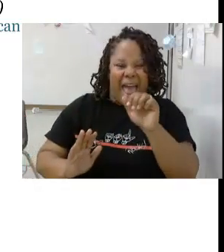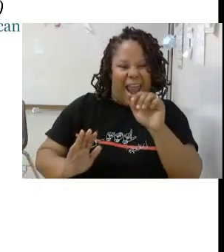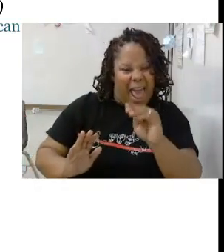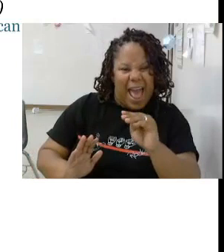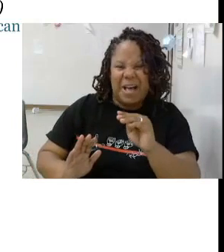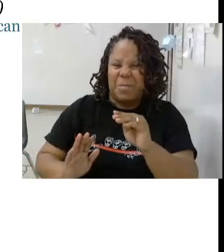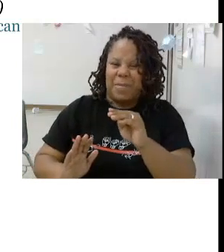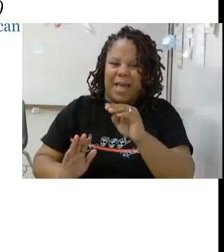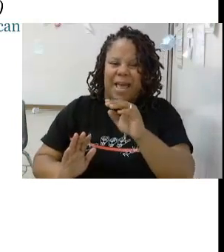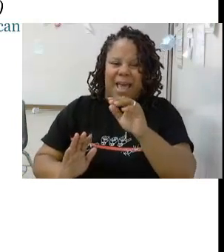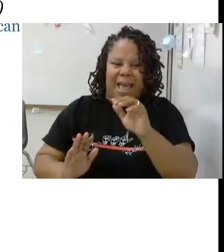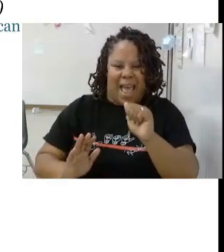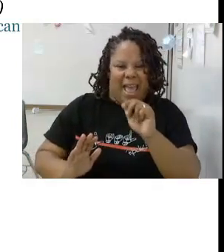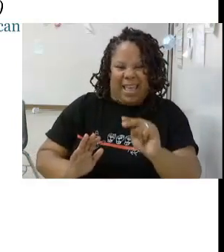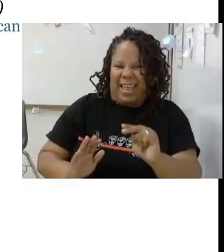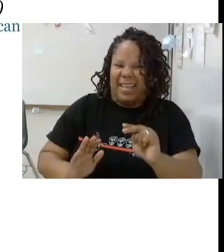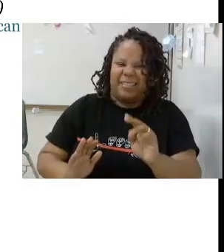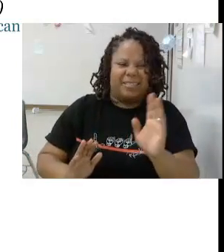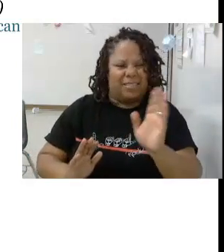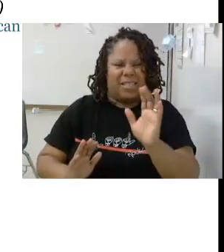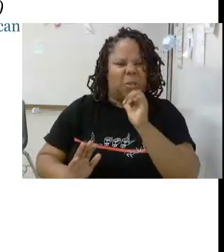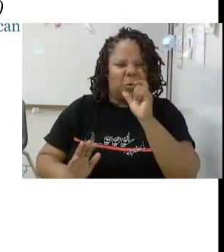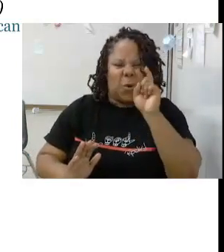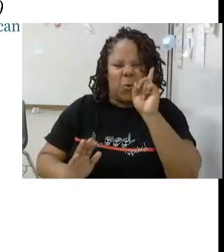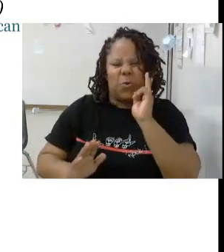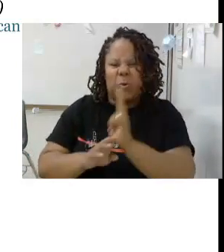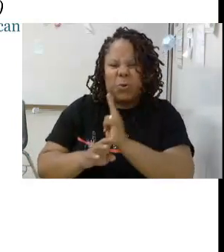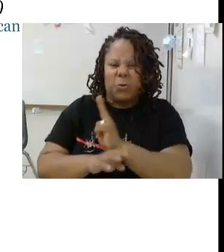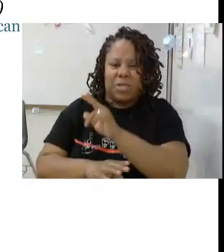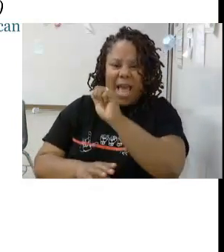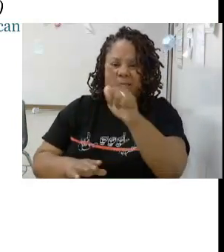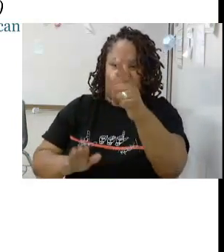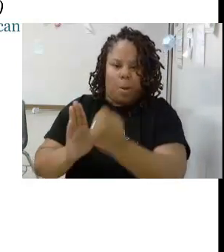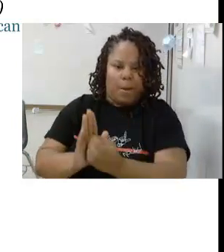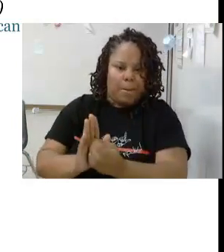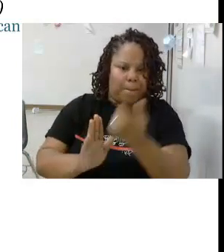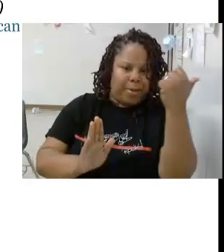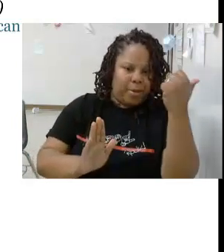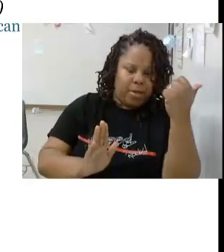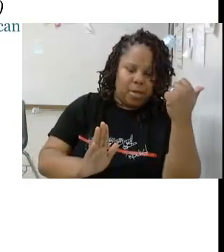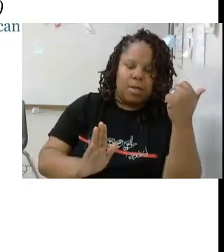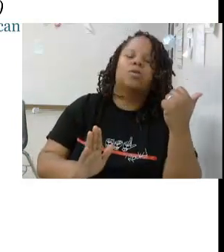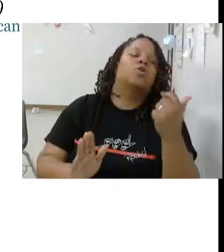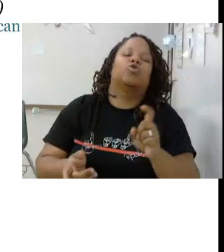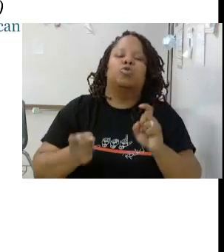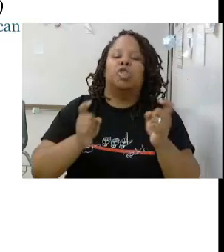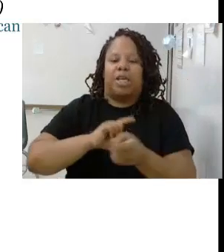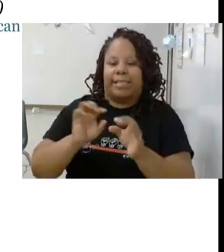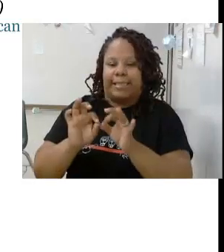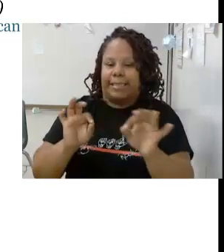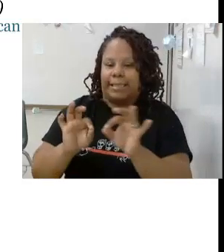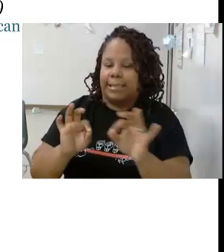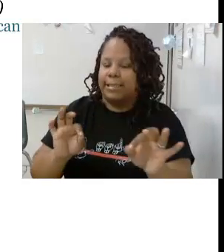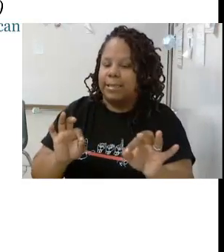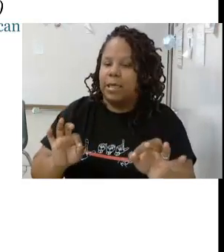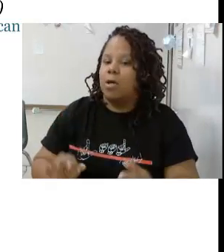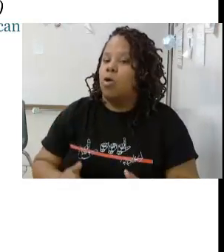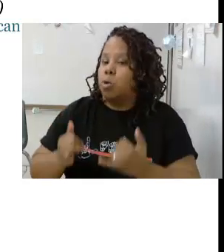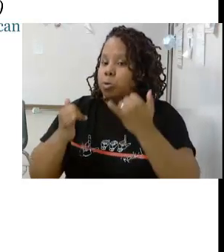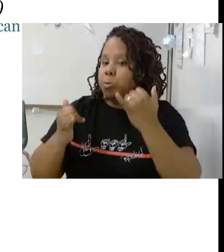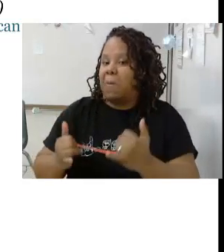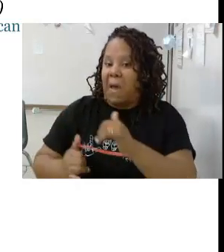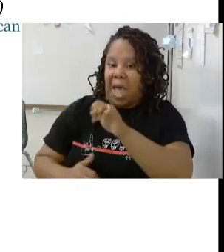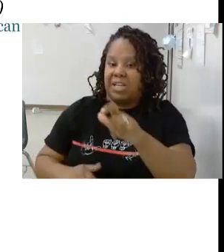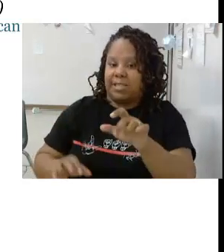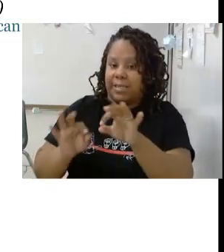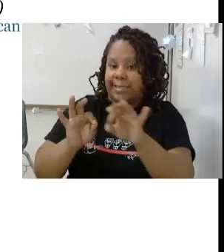the complexity of the sentence. And so in ASL, you would just need two signs. Me, America.